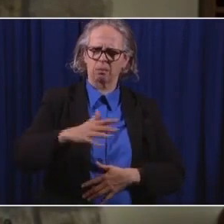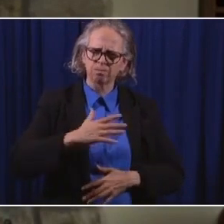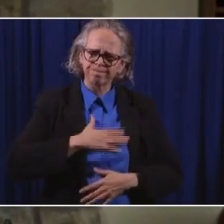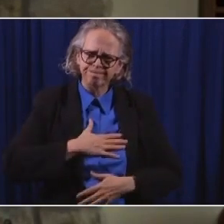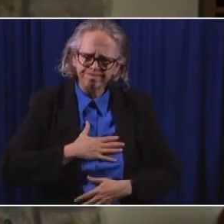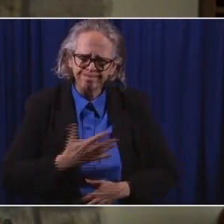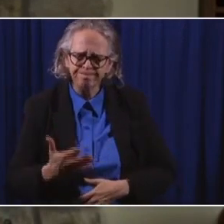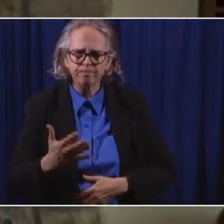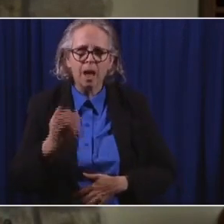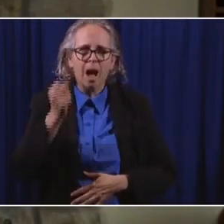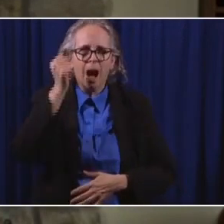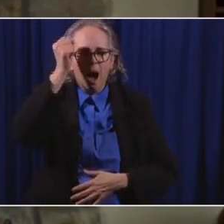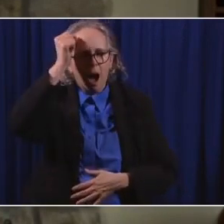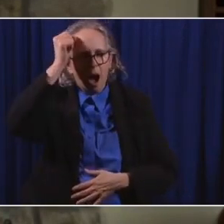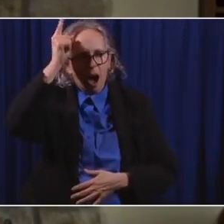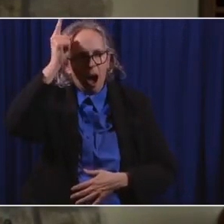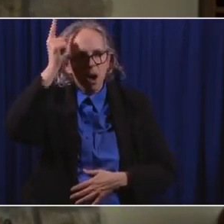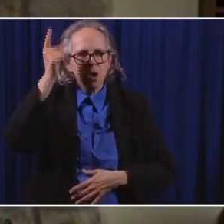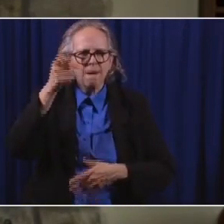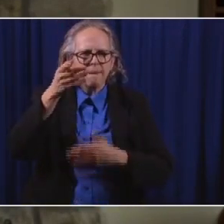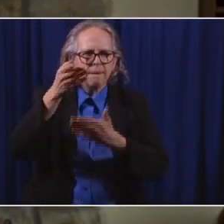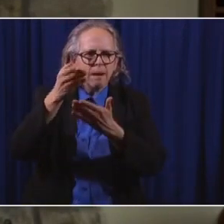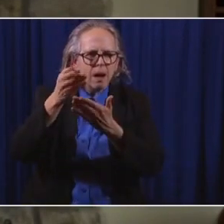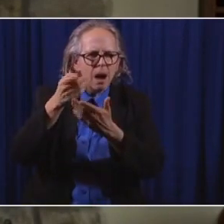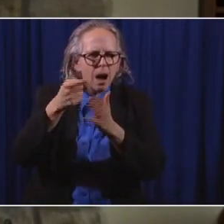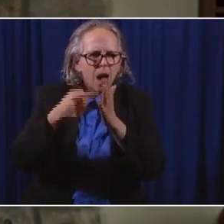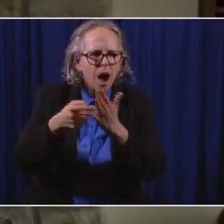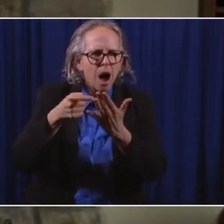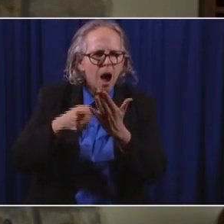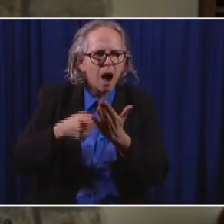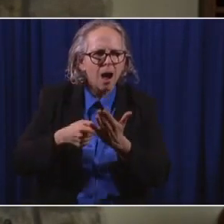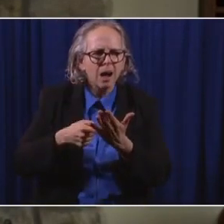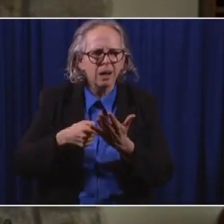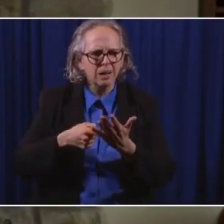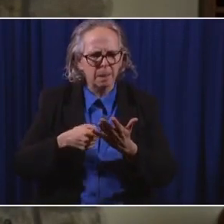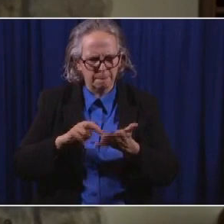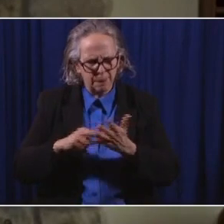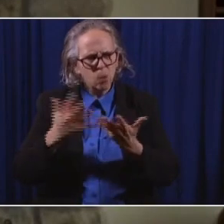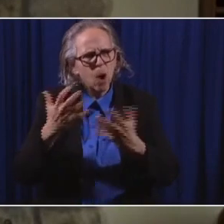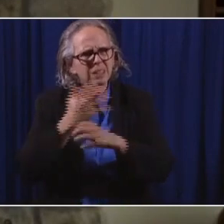action to save their own lives, the lives of family members in their community.